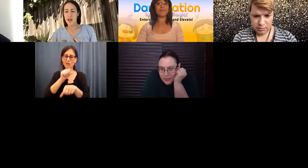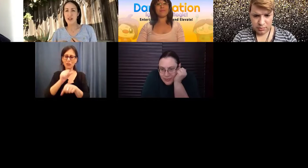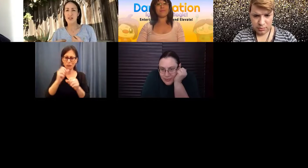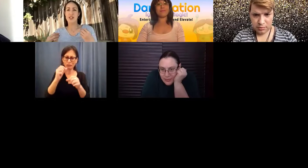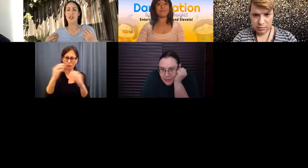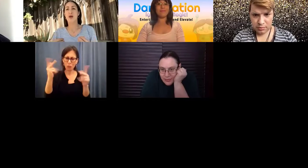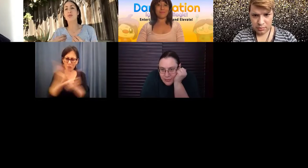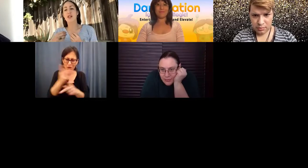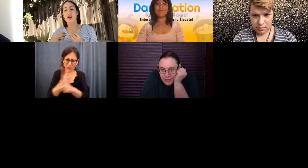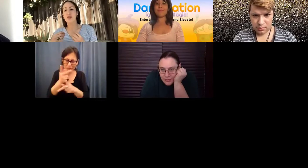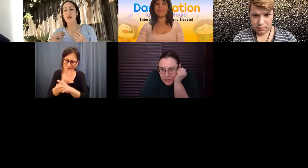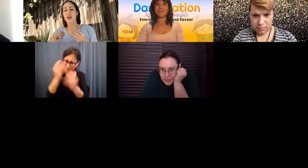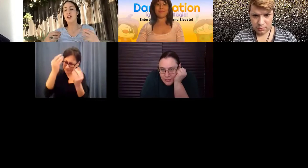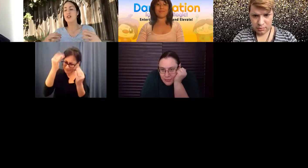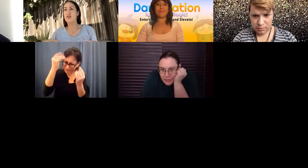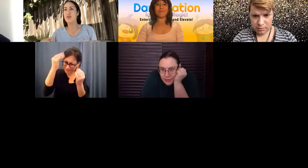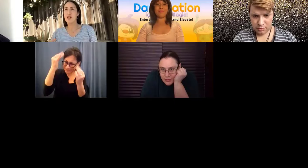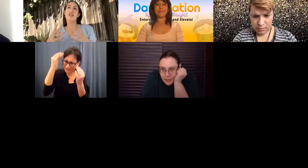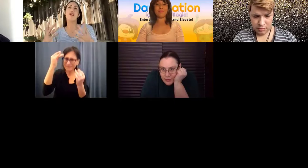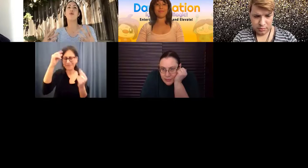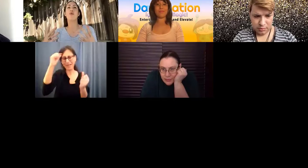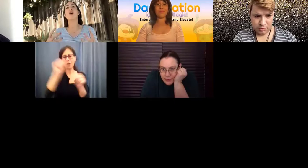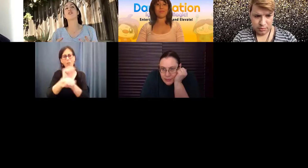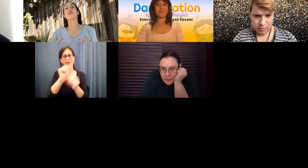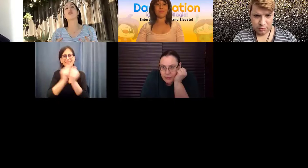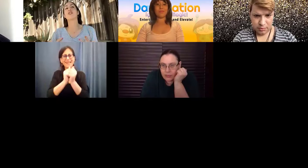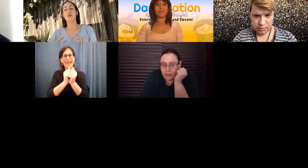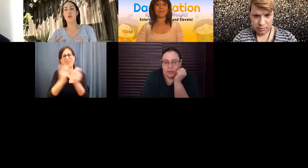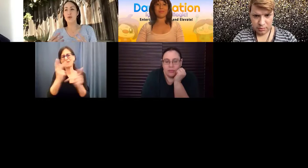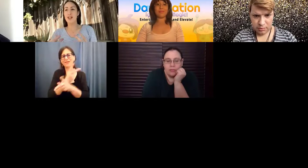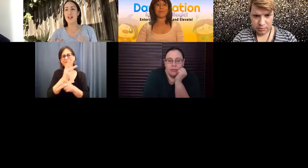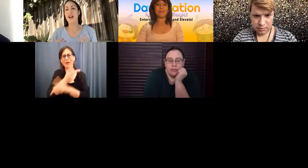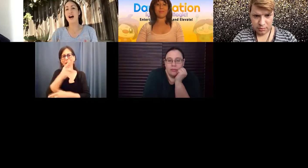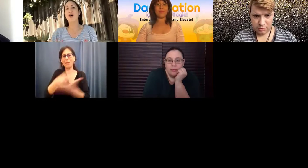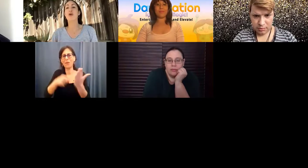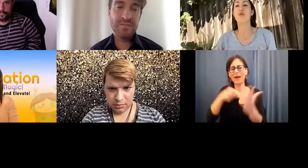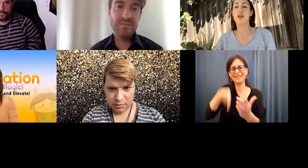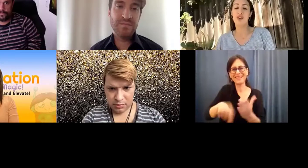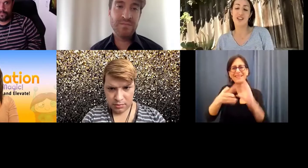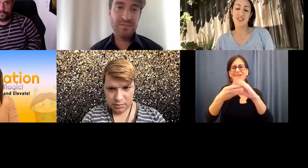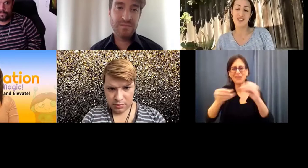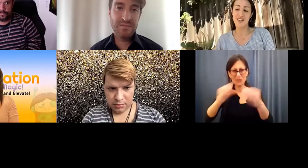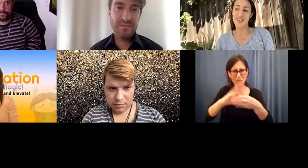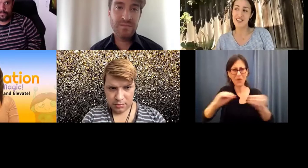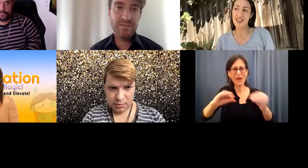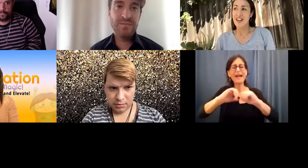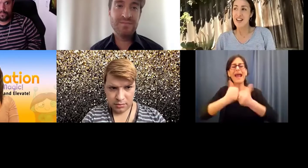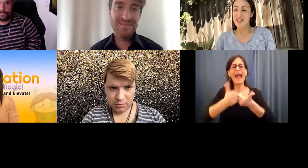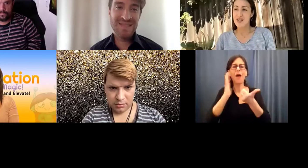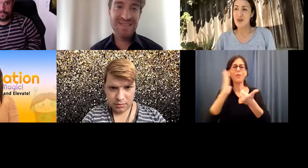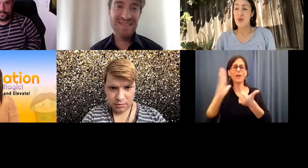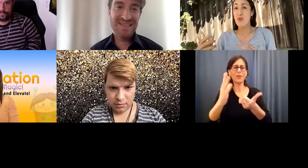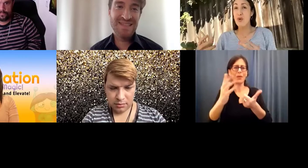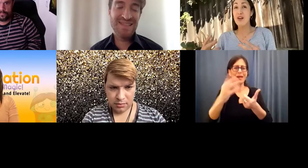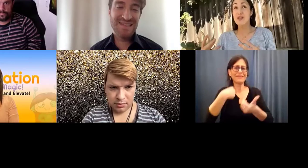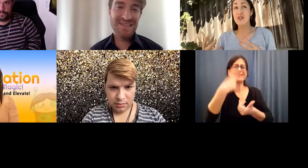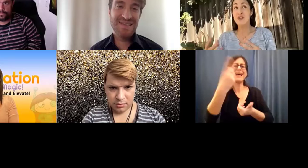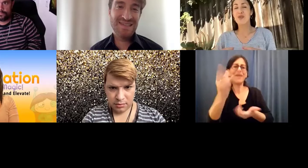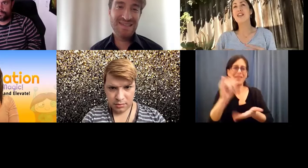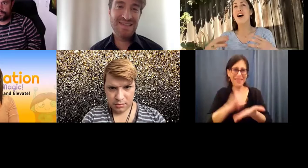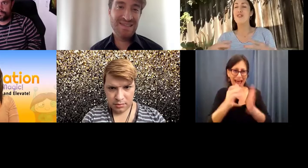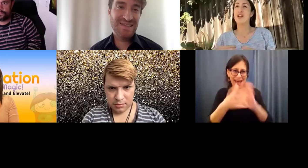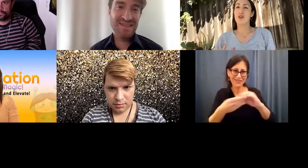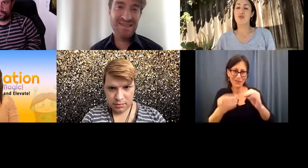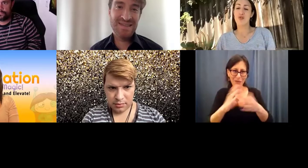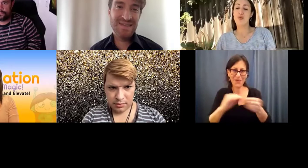our creative brains and come together and figure out what this story would be and how we were going to tell it. And so